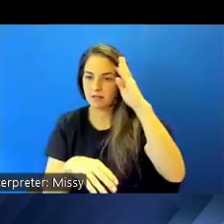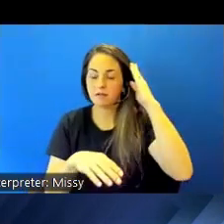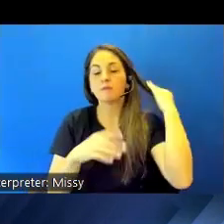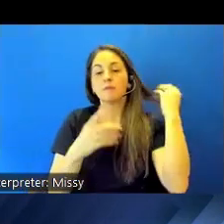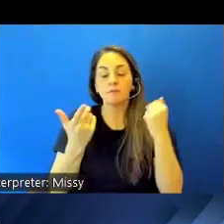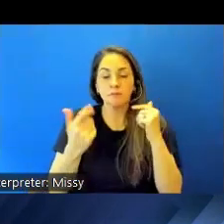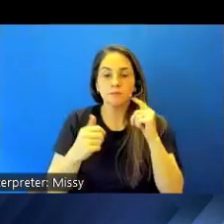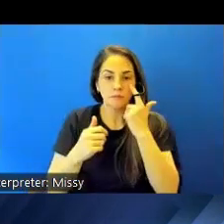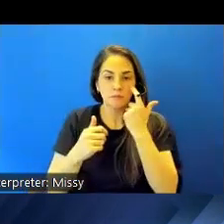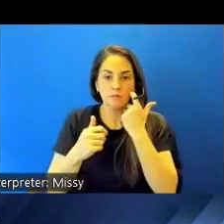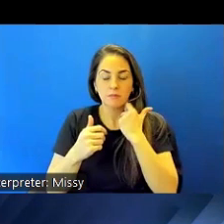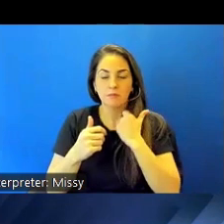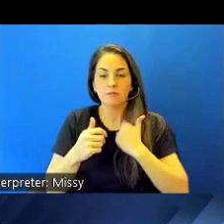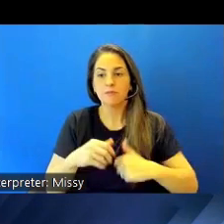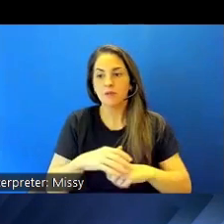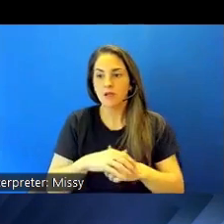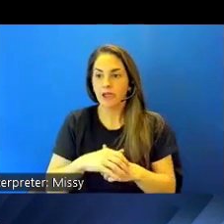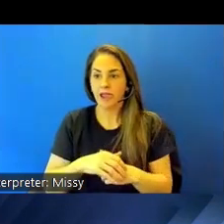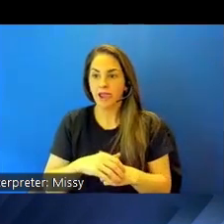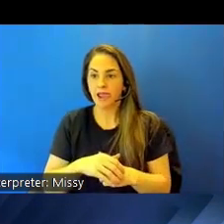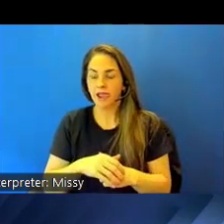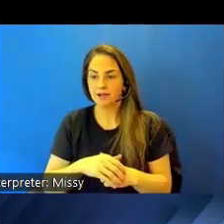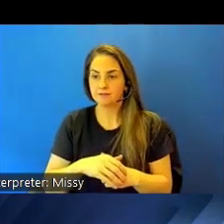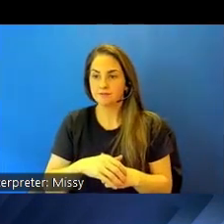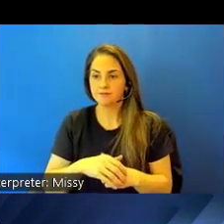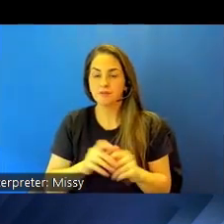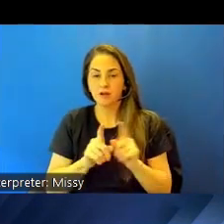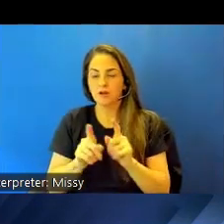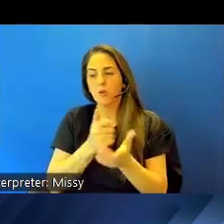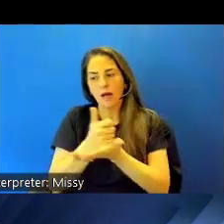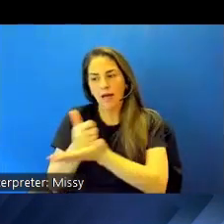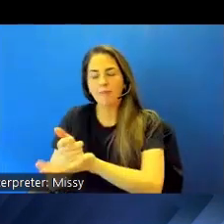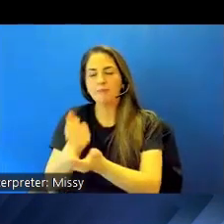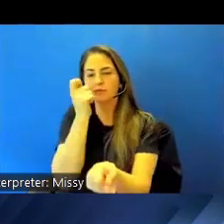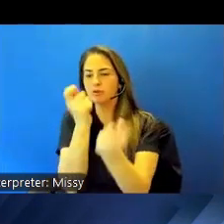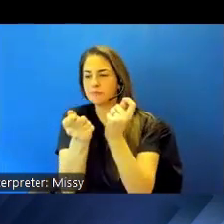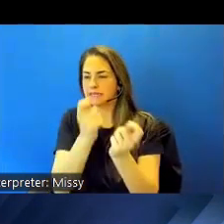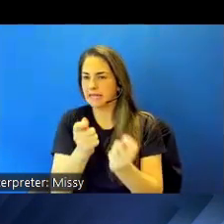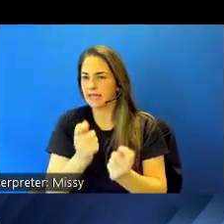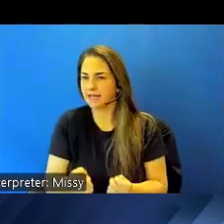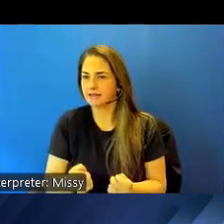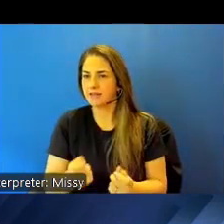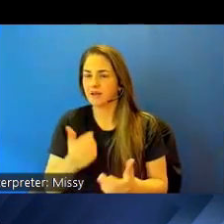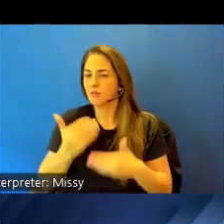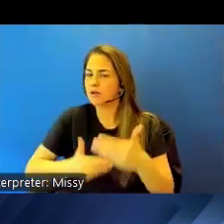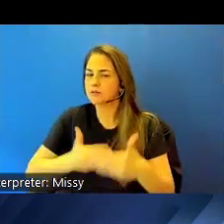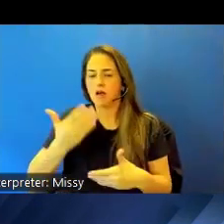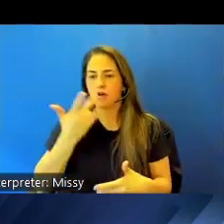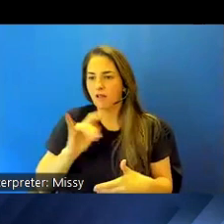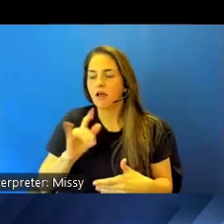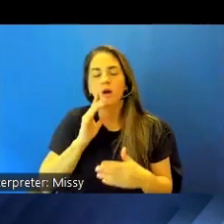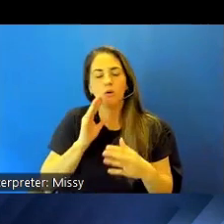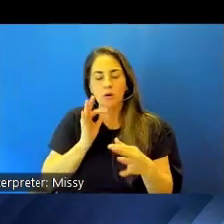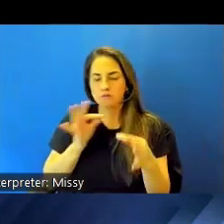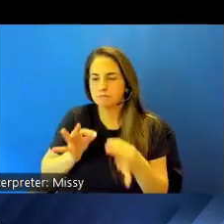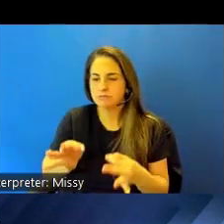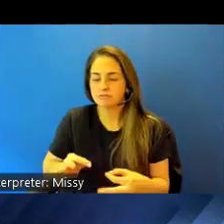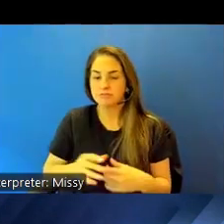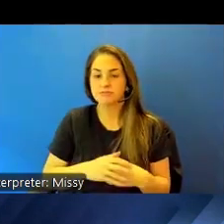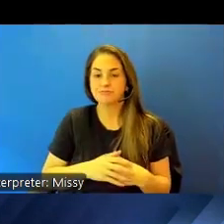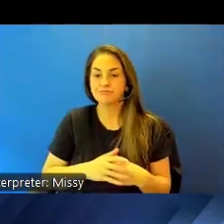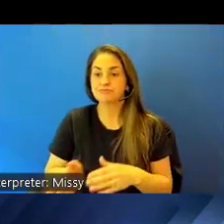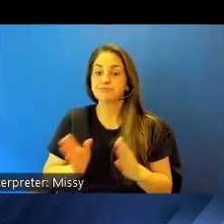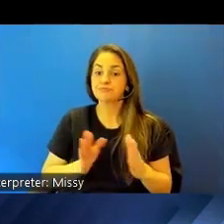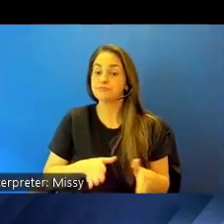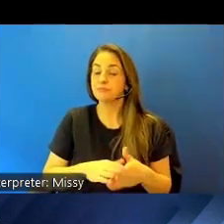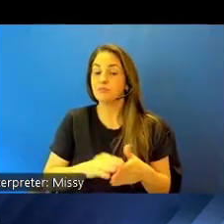instructional designer through the remediation process. And from the student